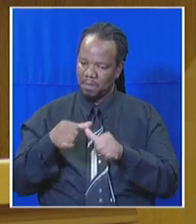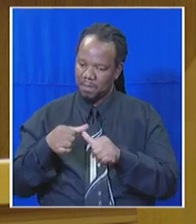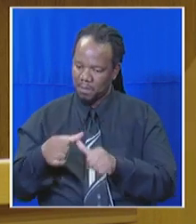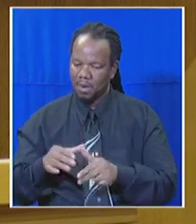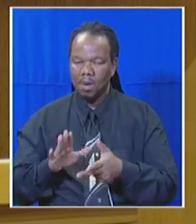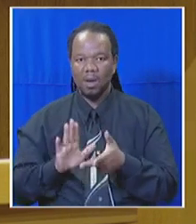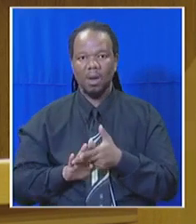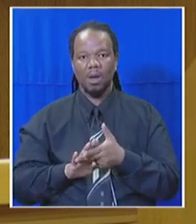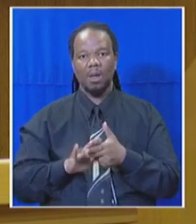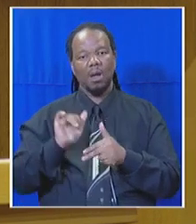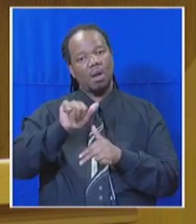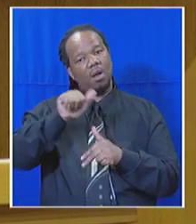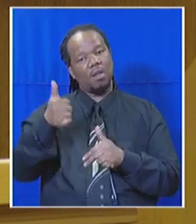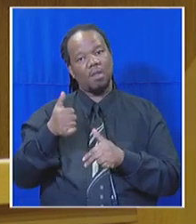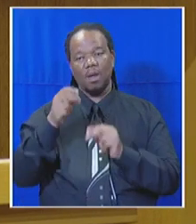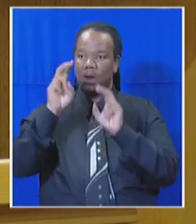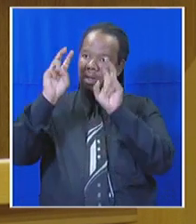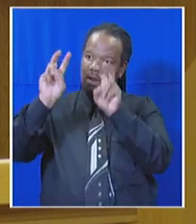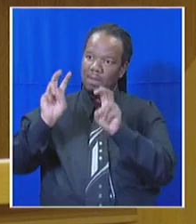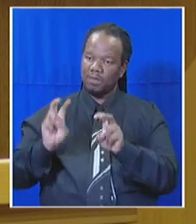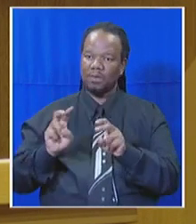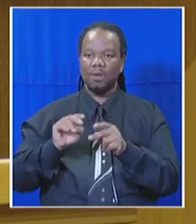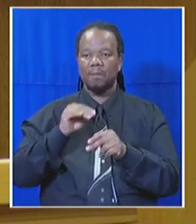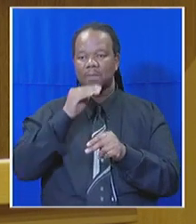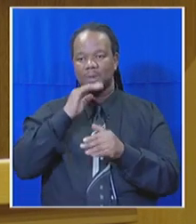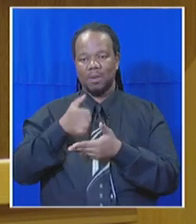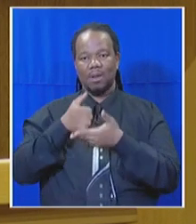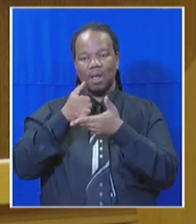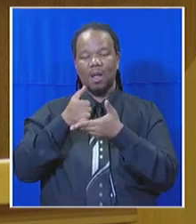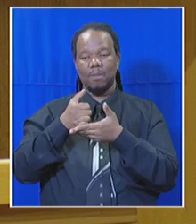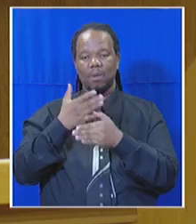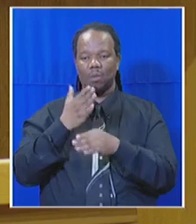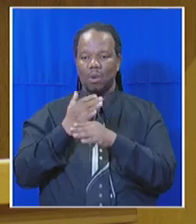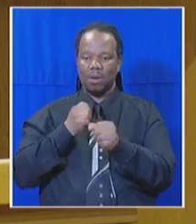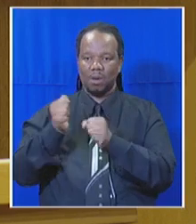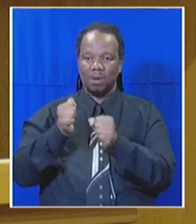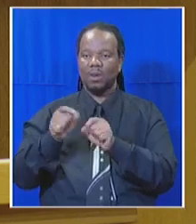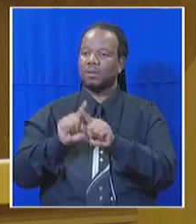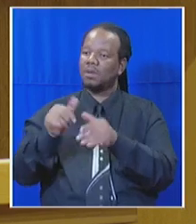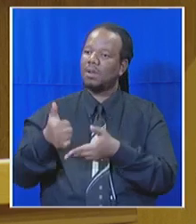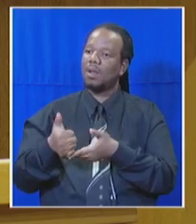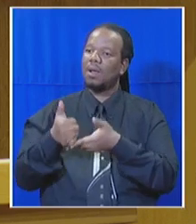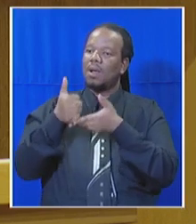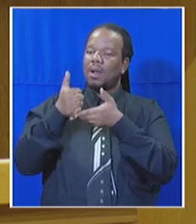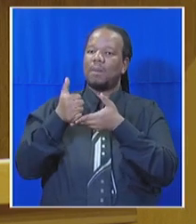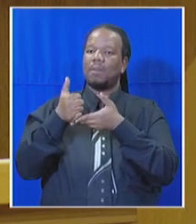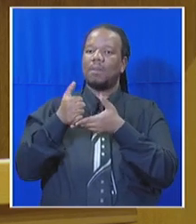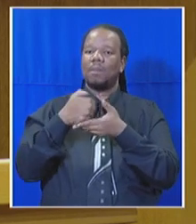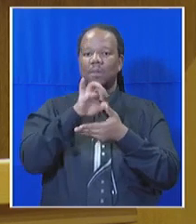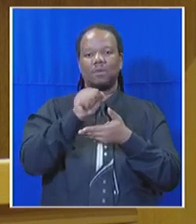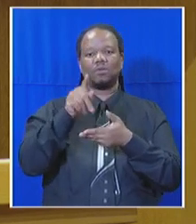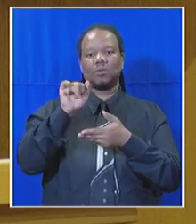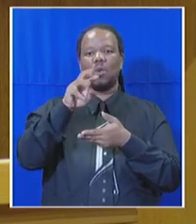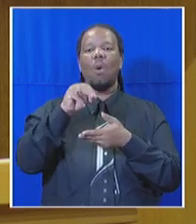of energy, which not only create employment but also alleviate pressure on the national energy grid. The creation